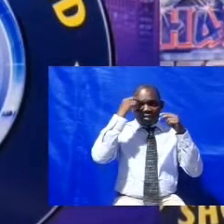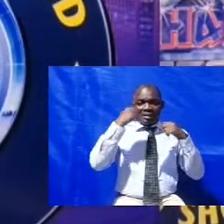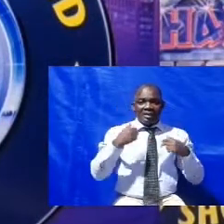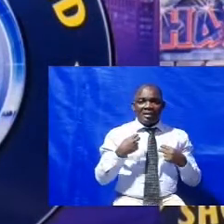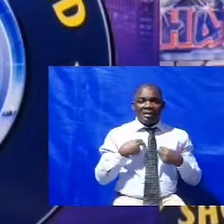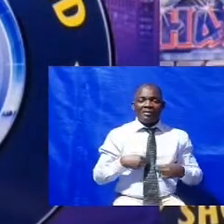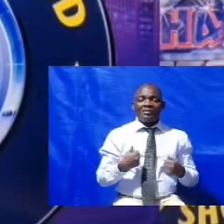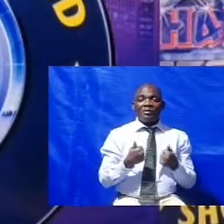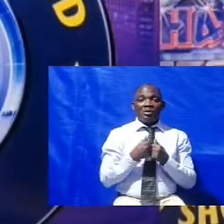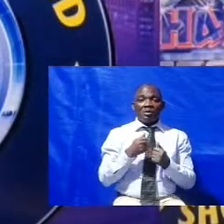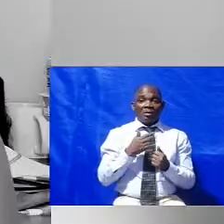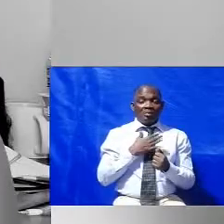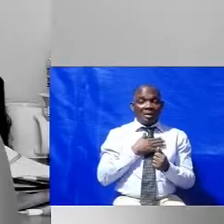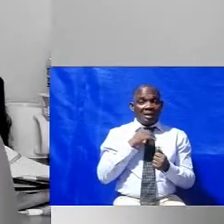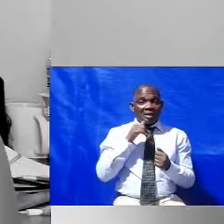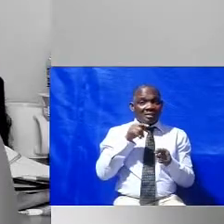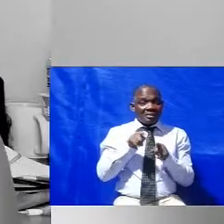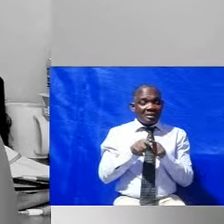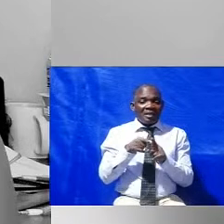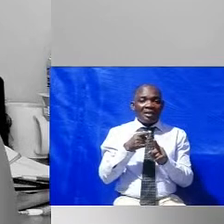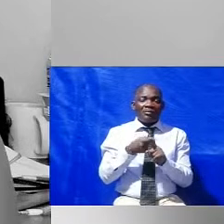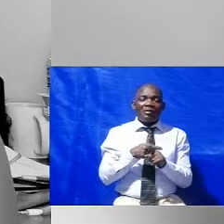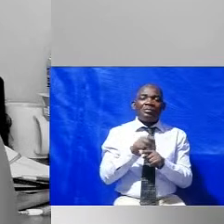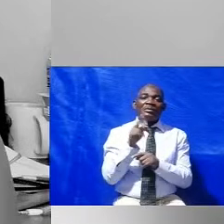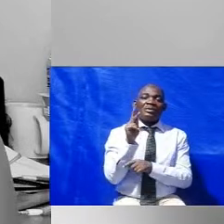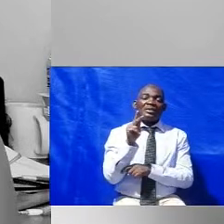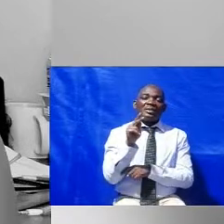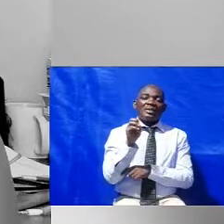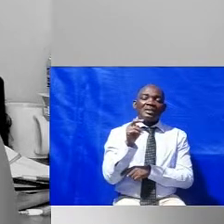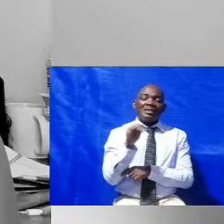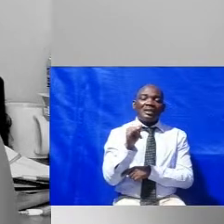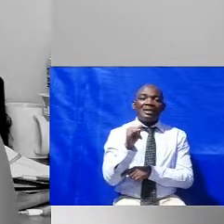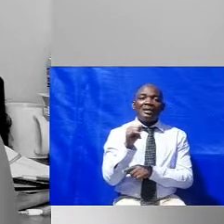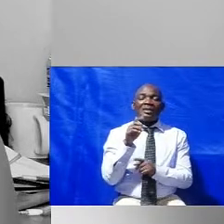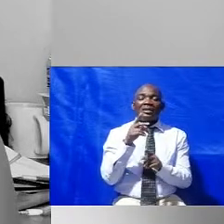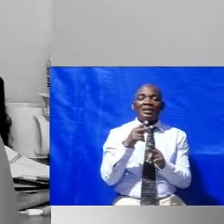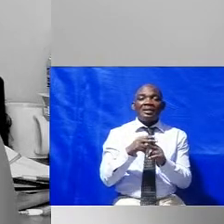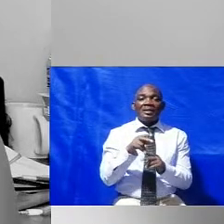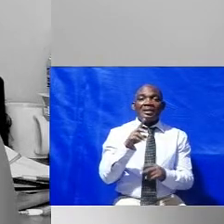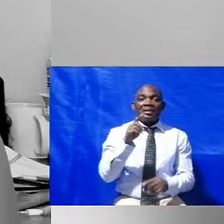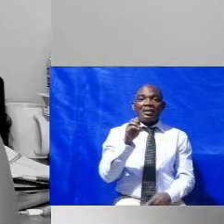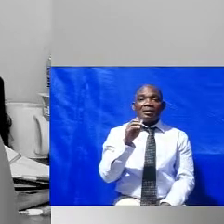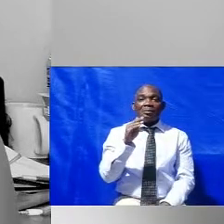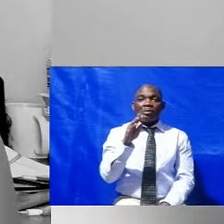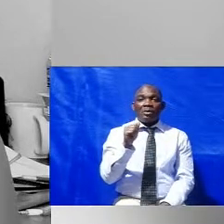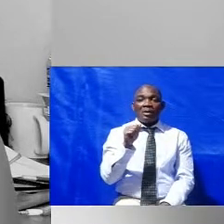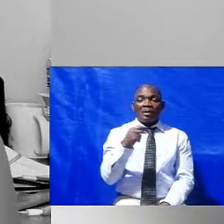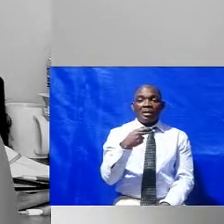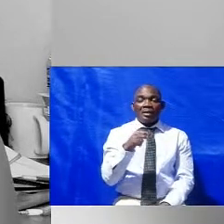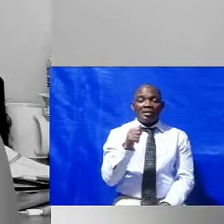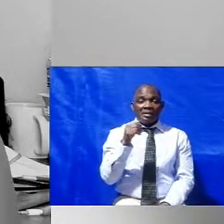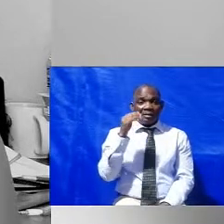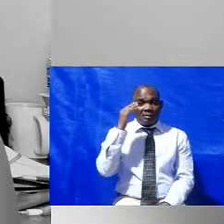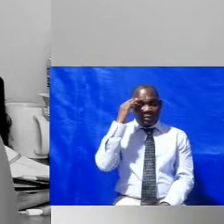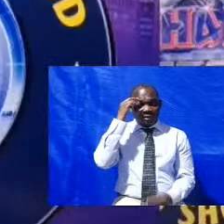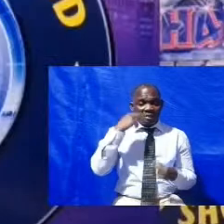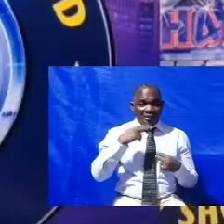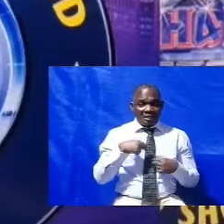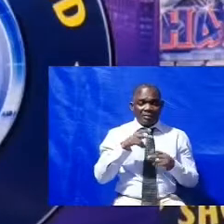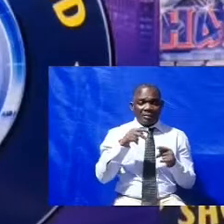issues. My guest, Deborah Joy Juma, a mental health activist all the way from